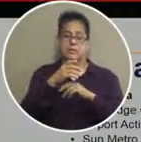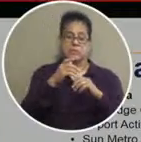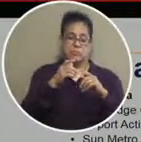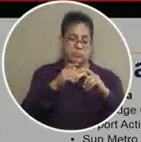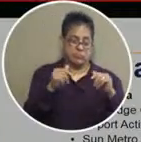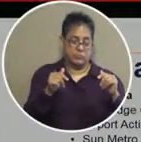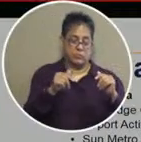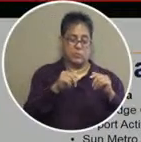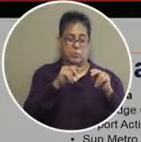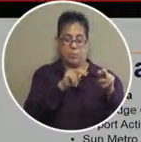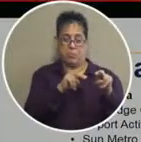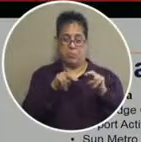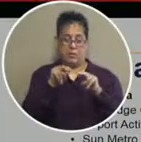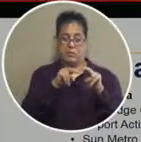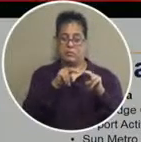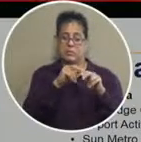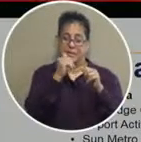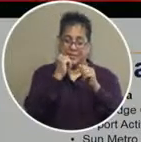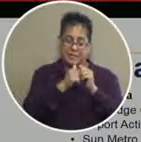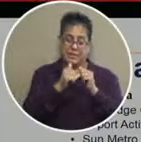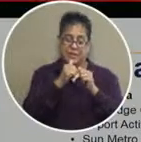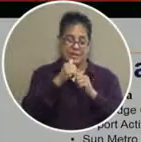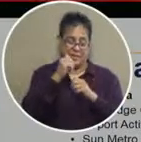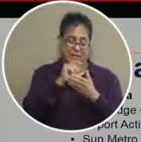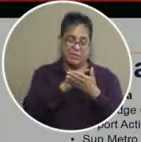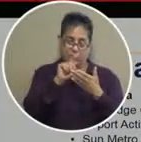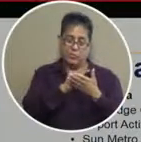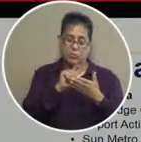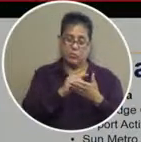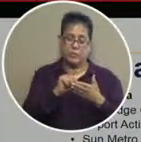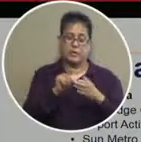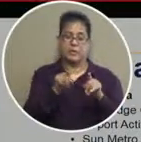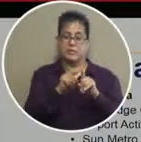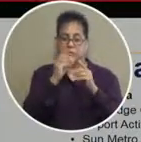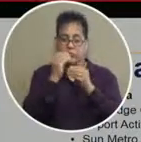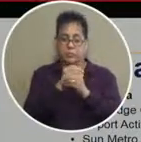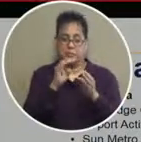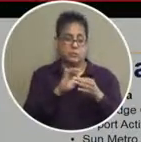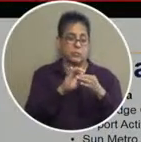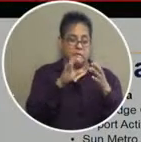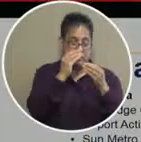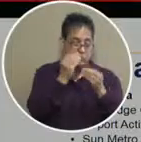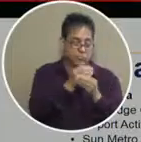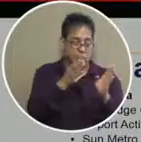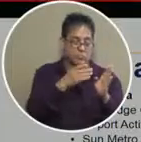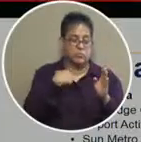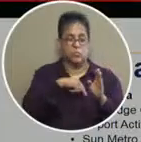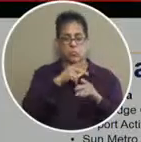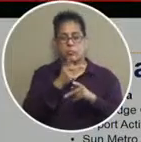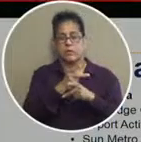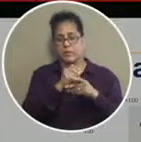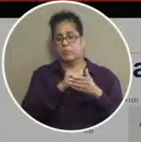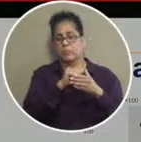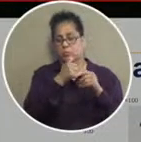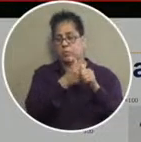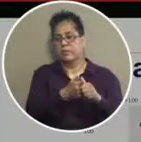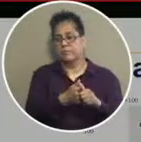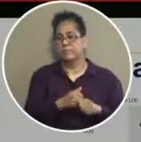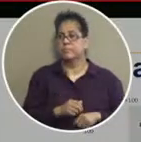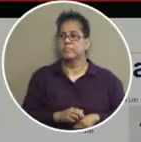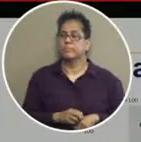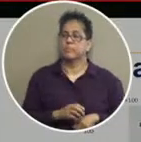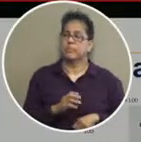tracking right now, monitoring every single week as data is being released, and we keep track of that as well. Next slide, please.